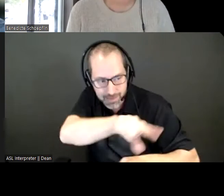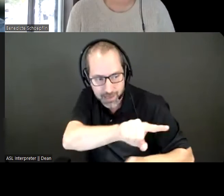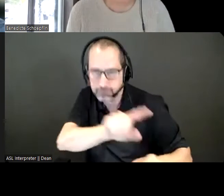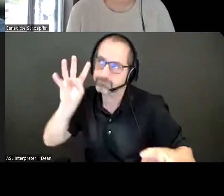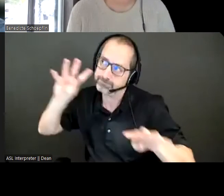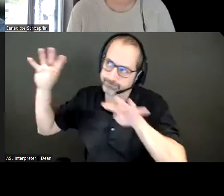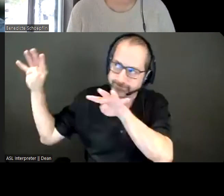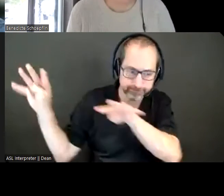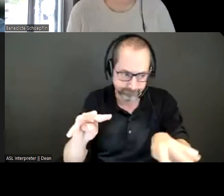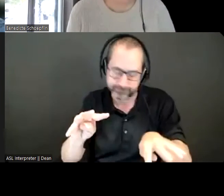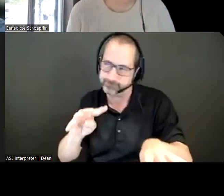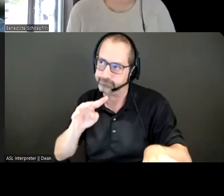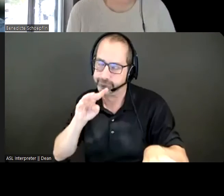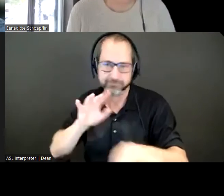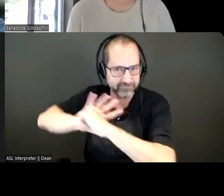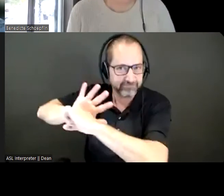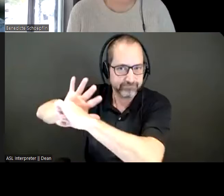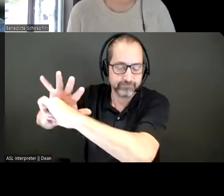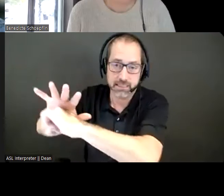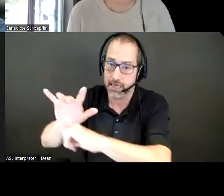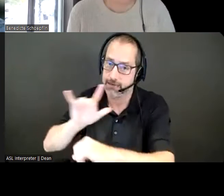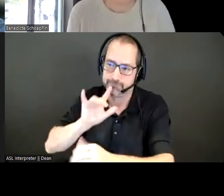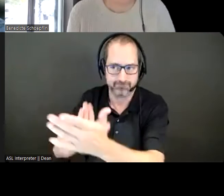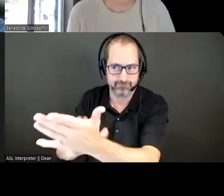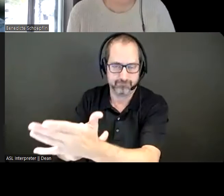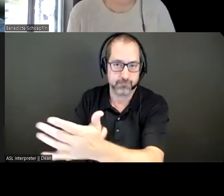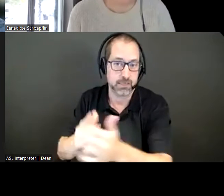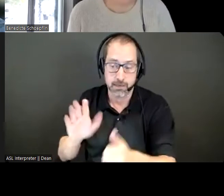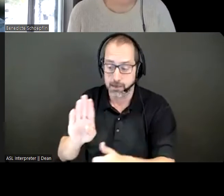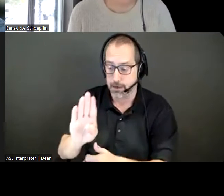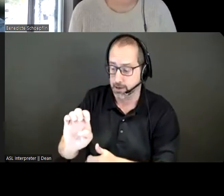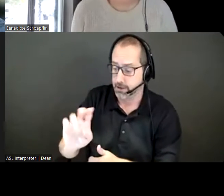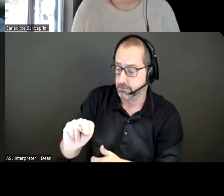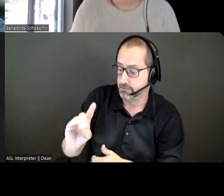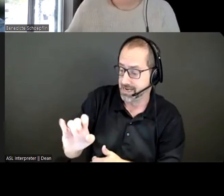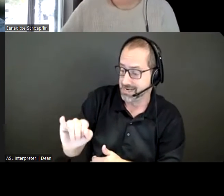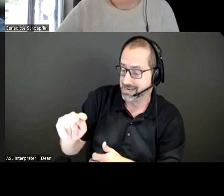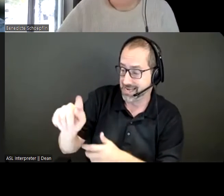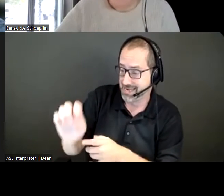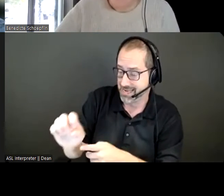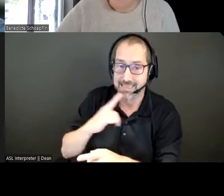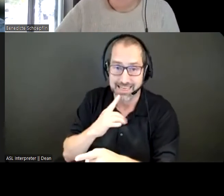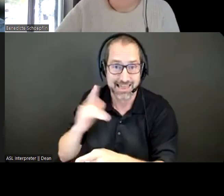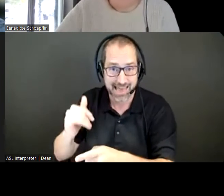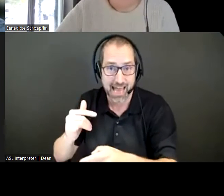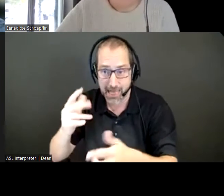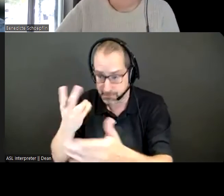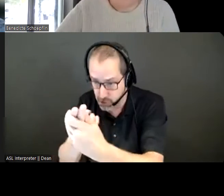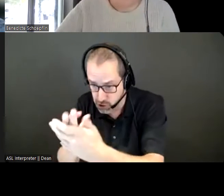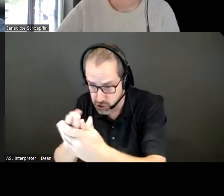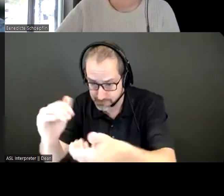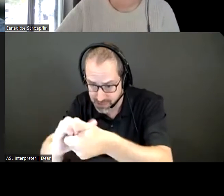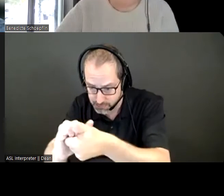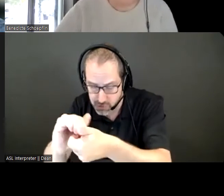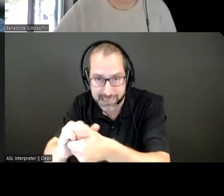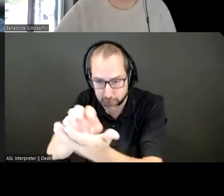that, and as Benedict said, the partnerships and that collaboration of learning and feeding information back and forth to each other, I